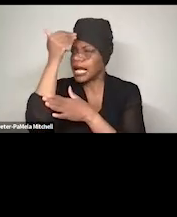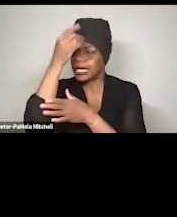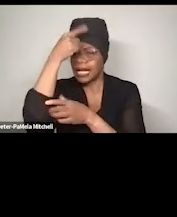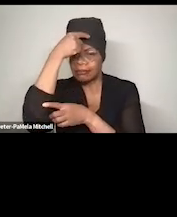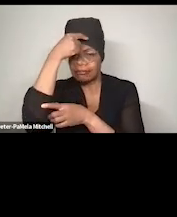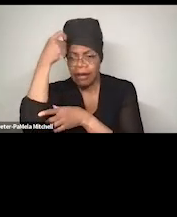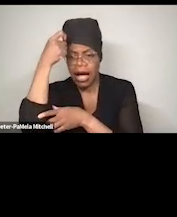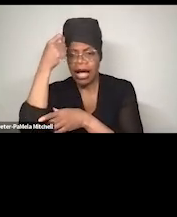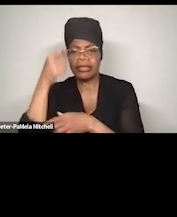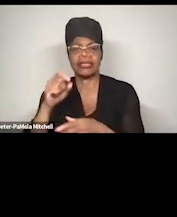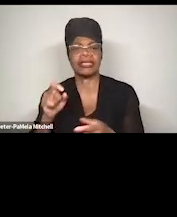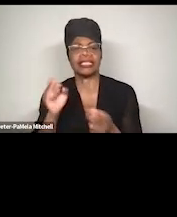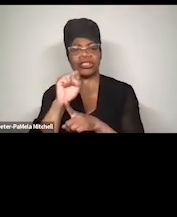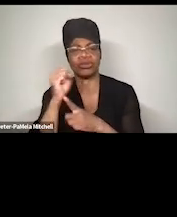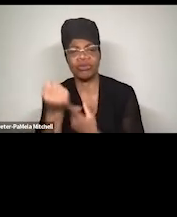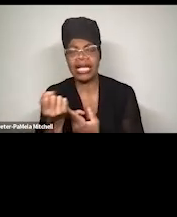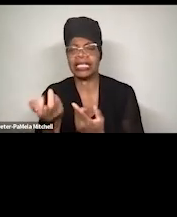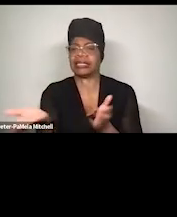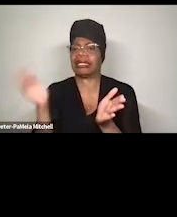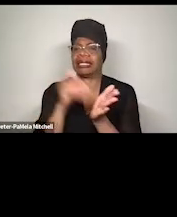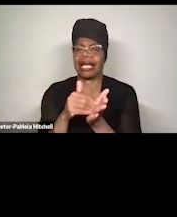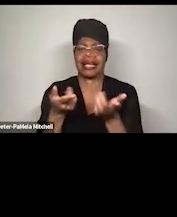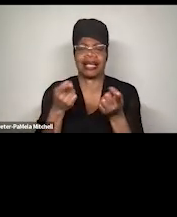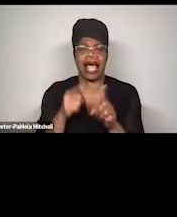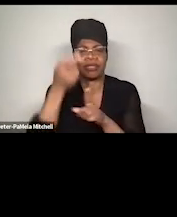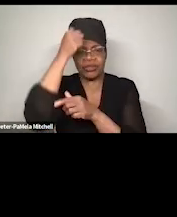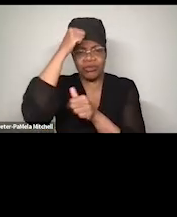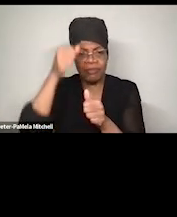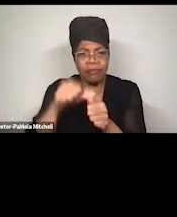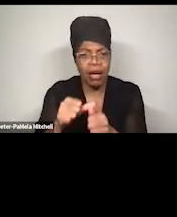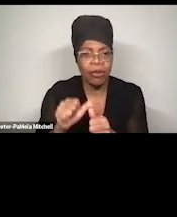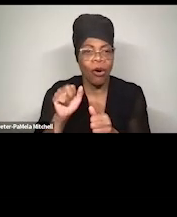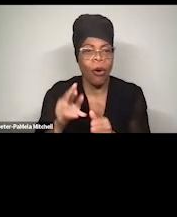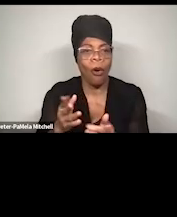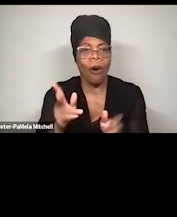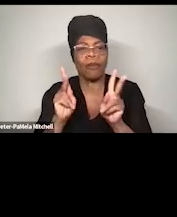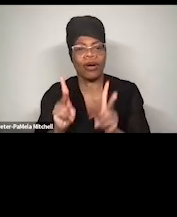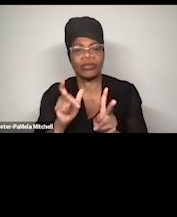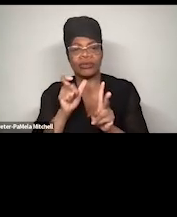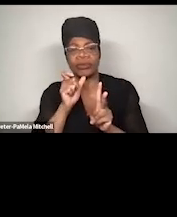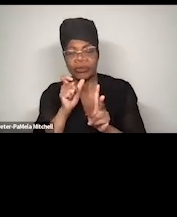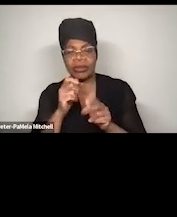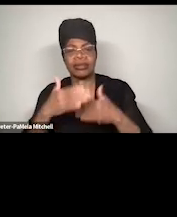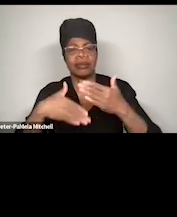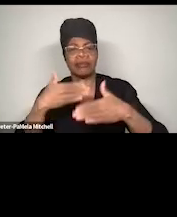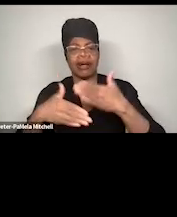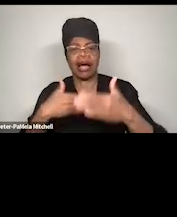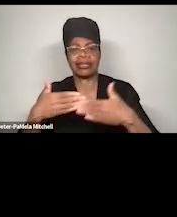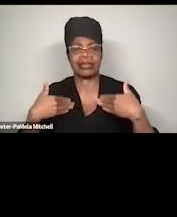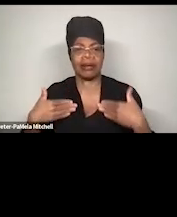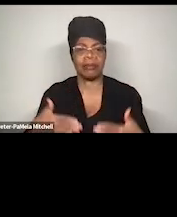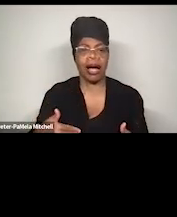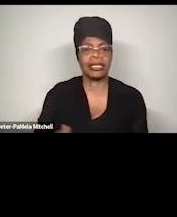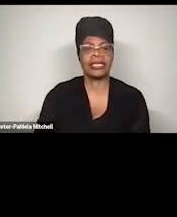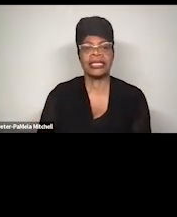traumatic events, having episodes in which one feels detached from one's mental process or body, so called disassociation.